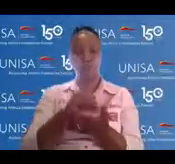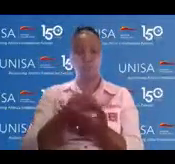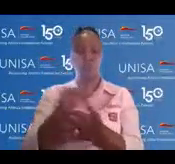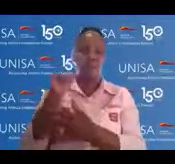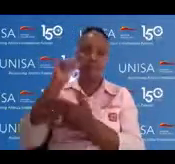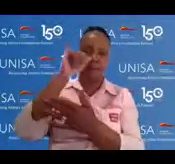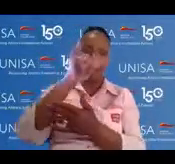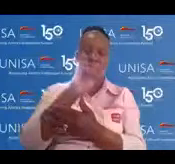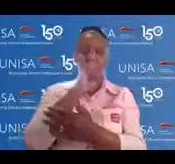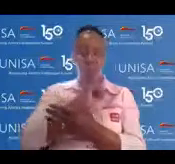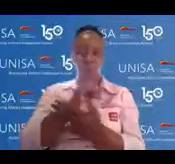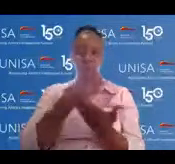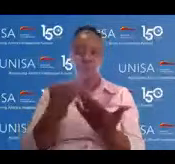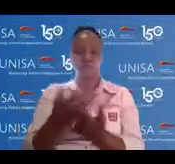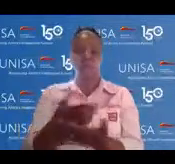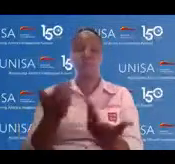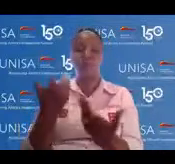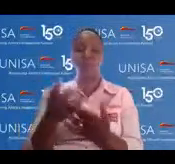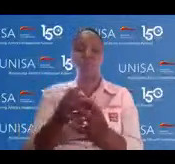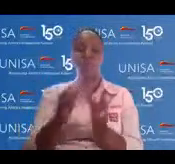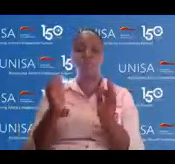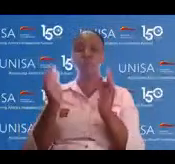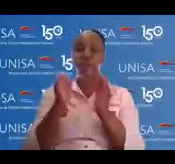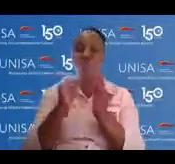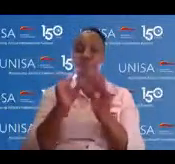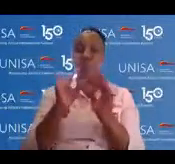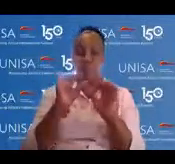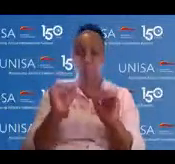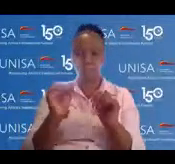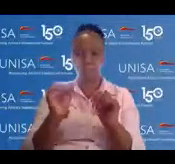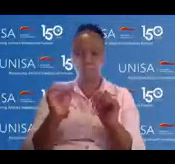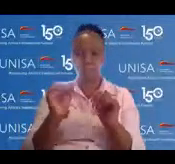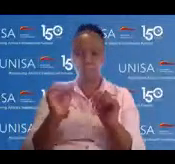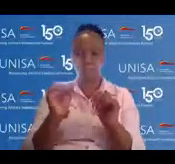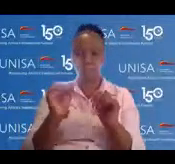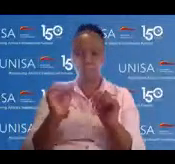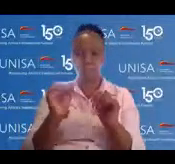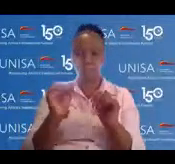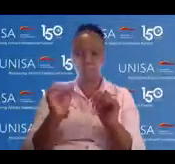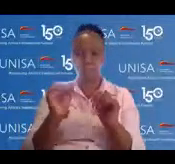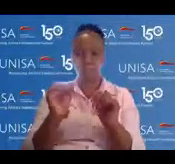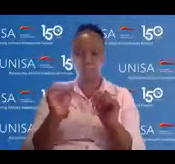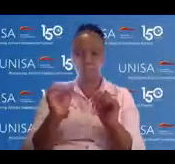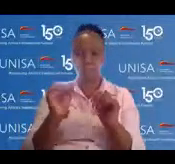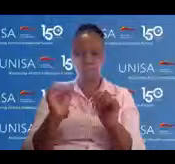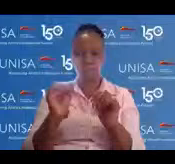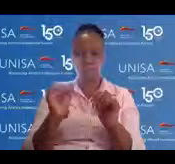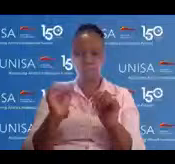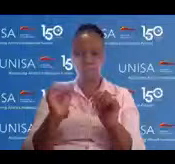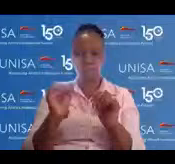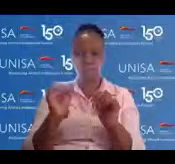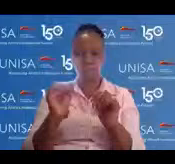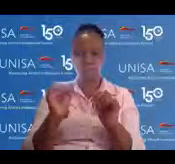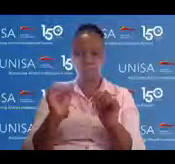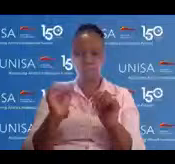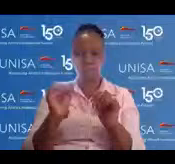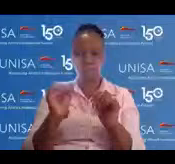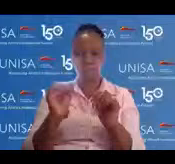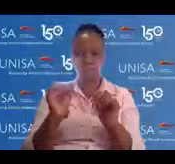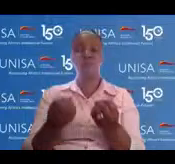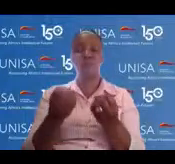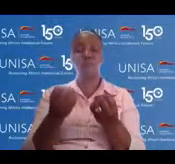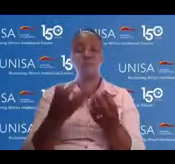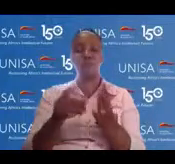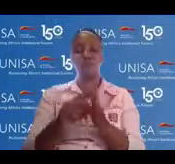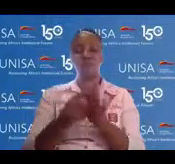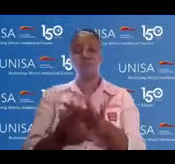needs connectivity at the beginning and at the end when you do the uploading. So it will give you some pointers on scripts, and also